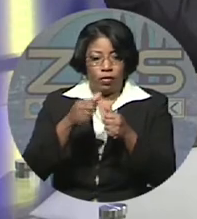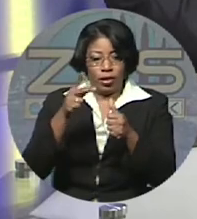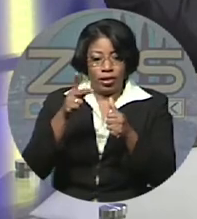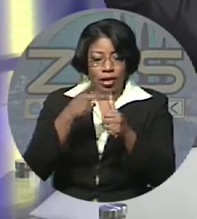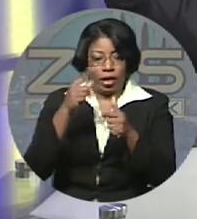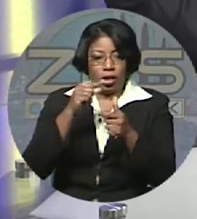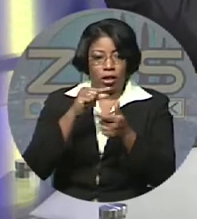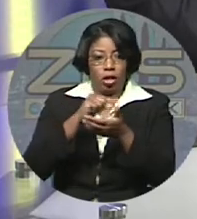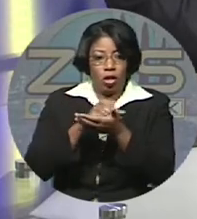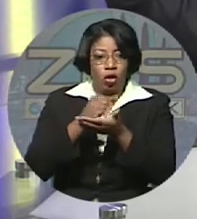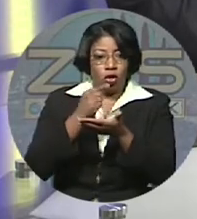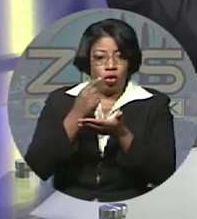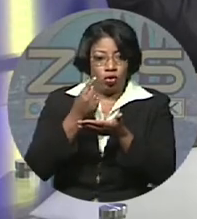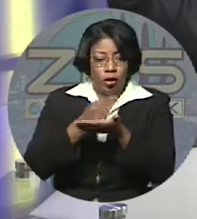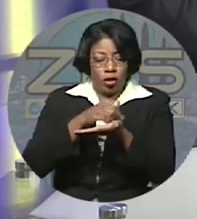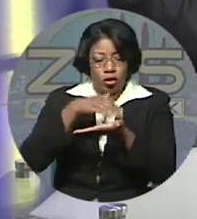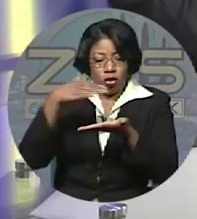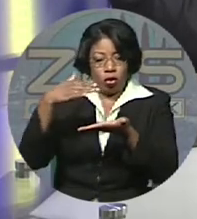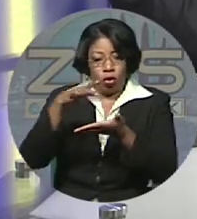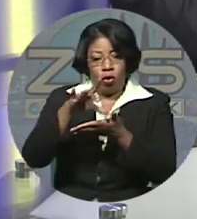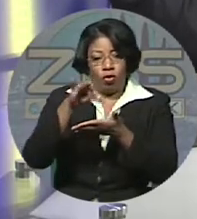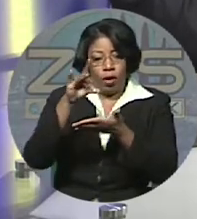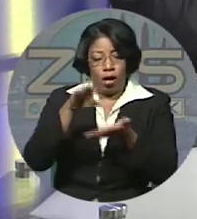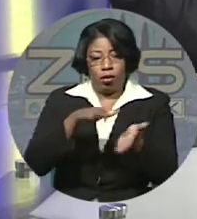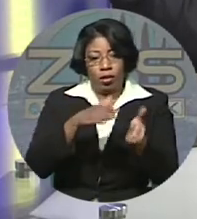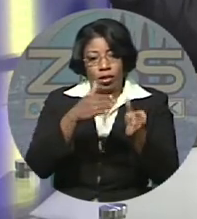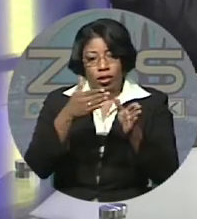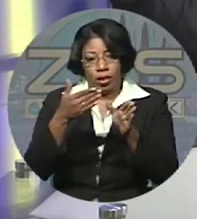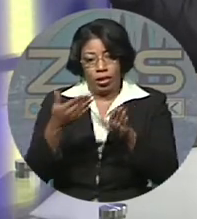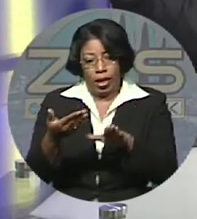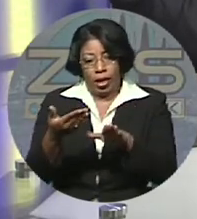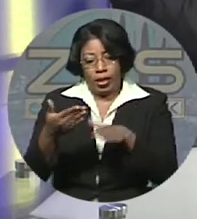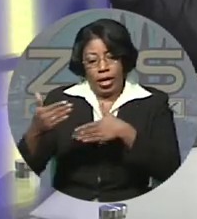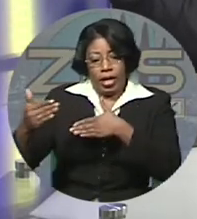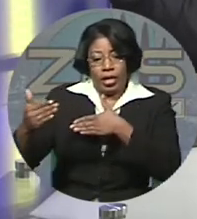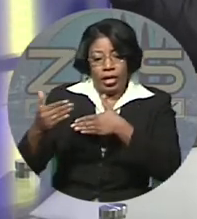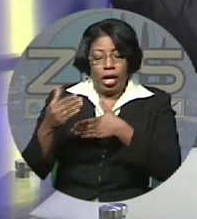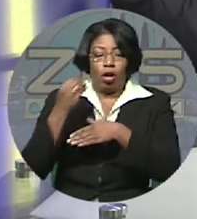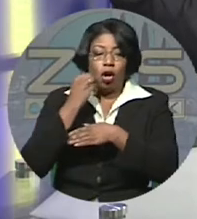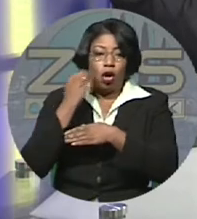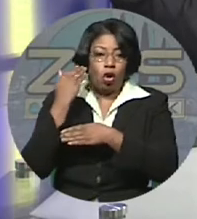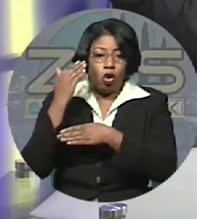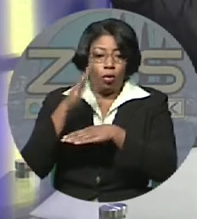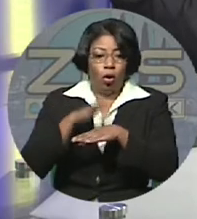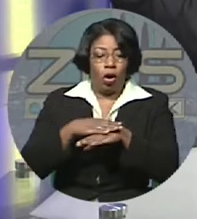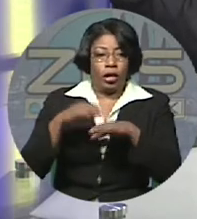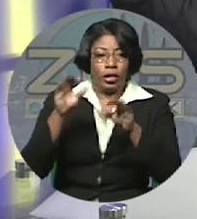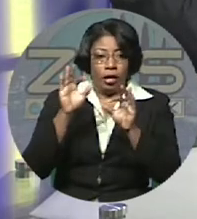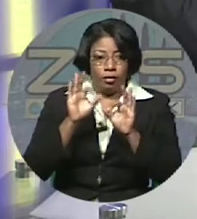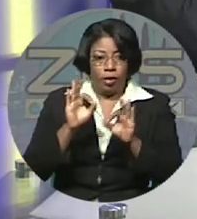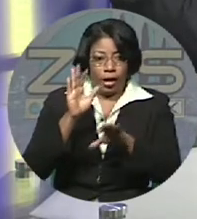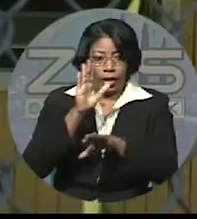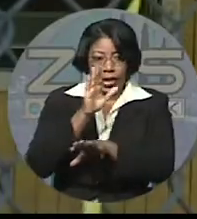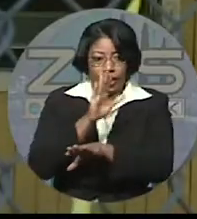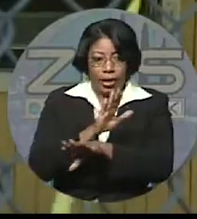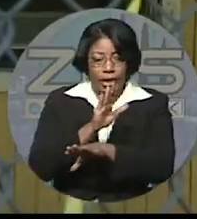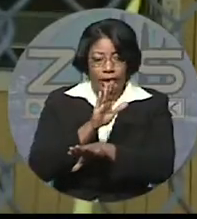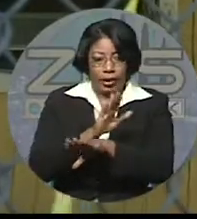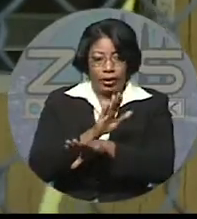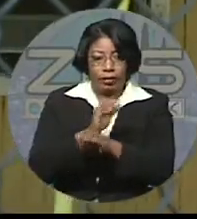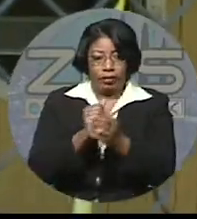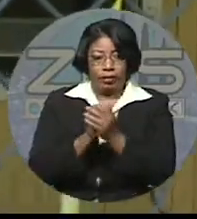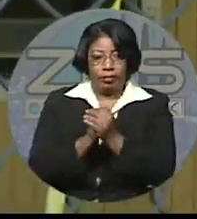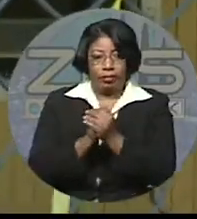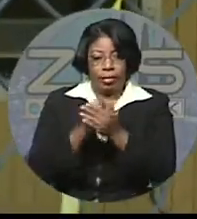grade student found dead in a cesspit near her home on Friday night. Charles Fisher was at the emotional service. This is